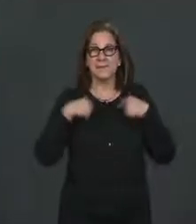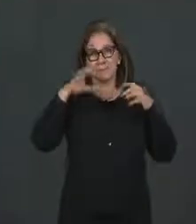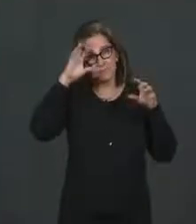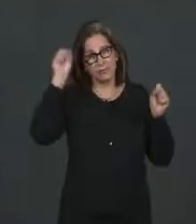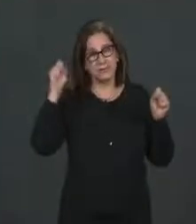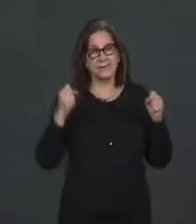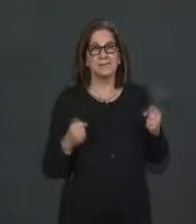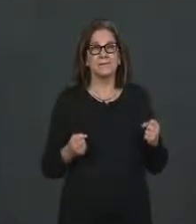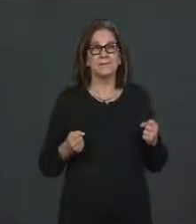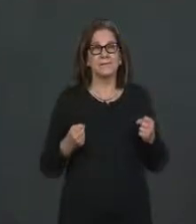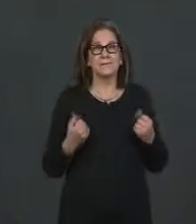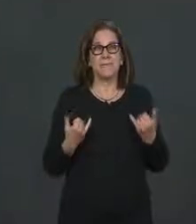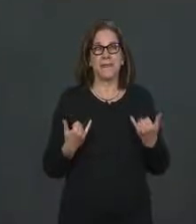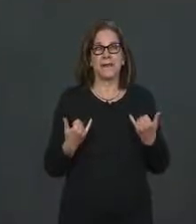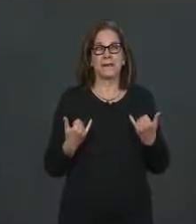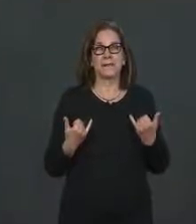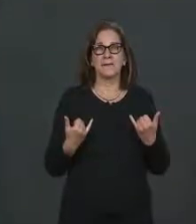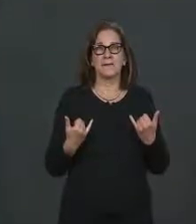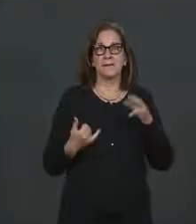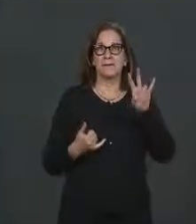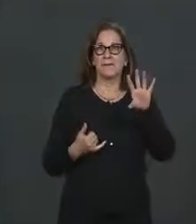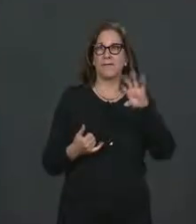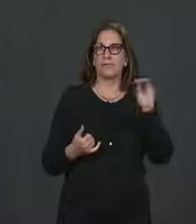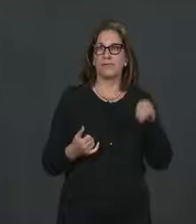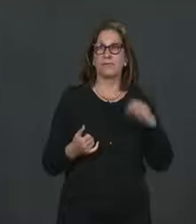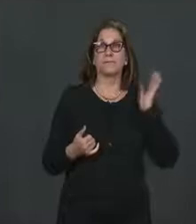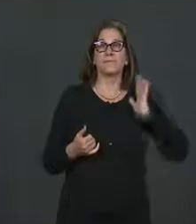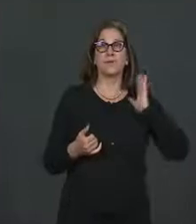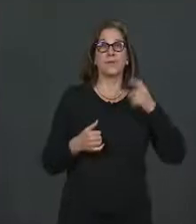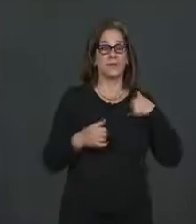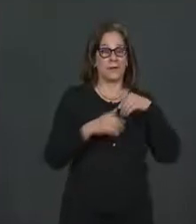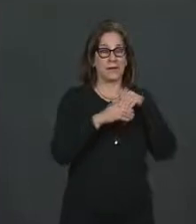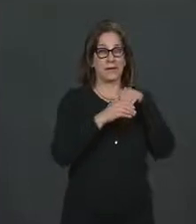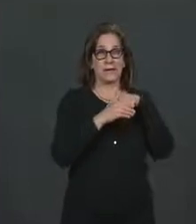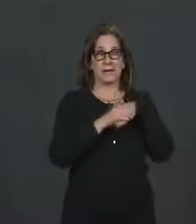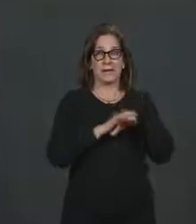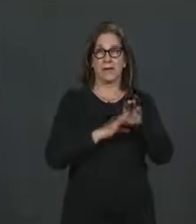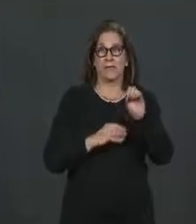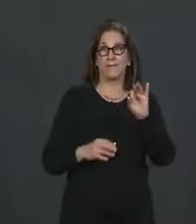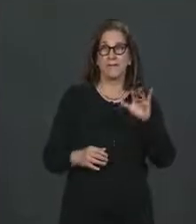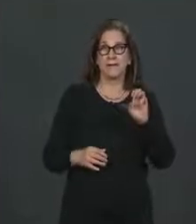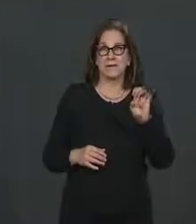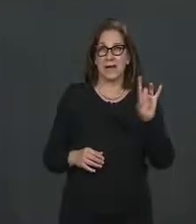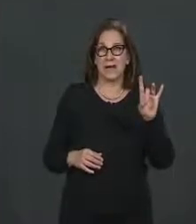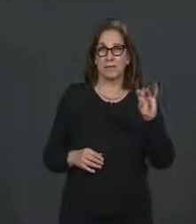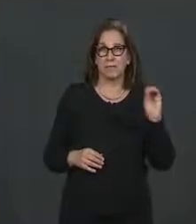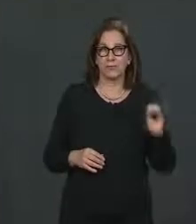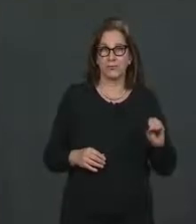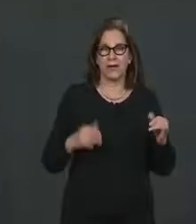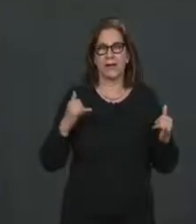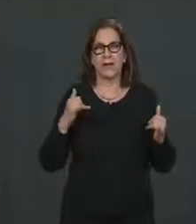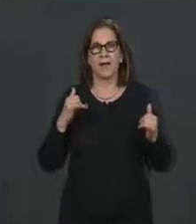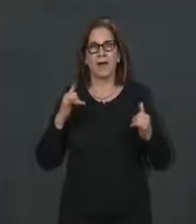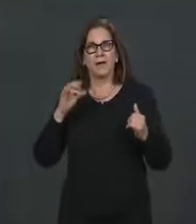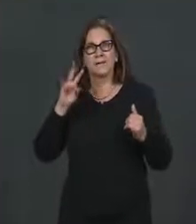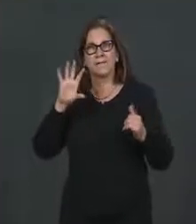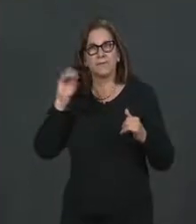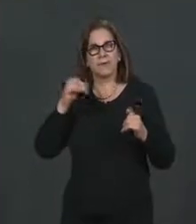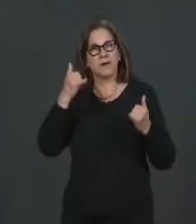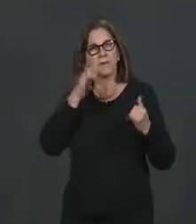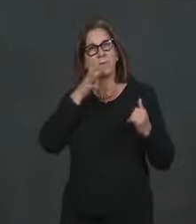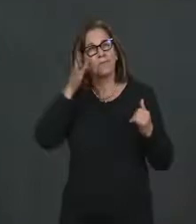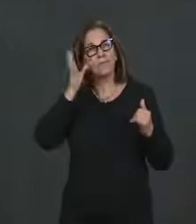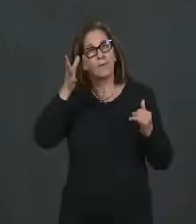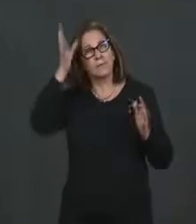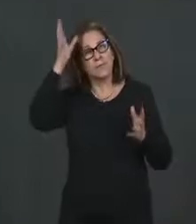75%. That's a lot of grandparents who are now able to safely hug their grandchildren. They couldn't do so just a short time